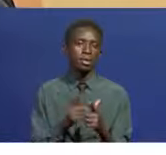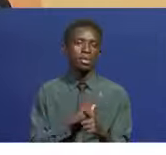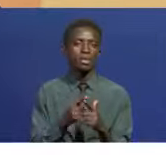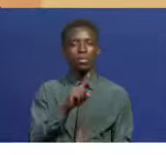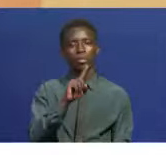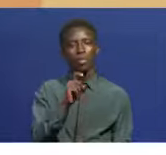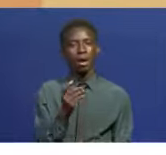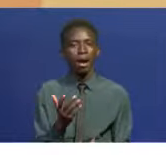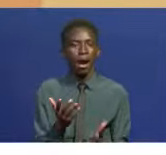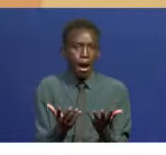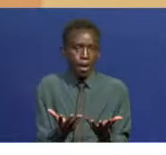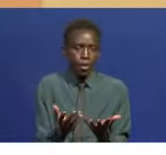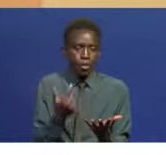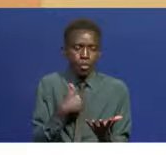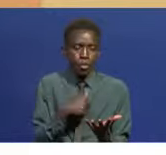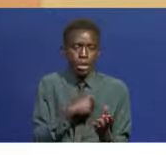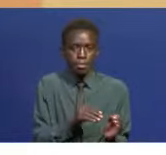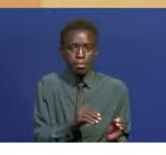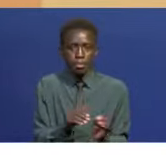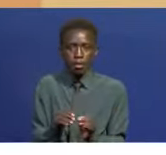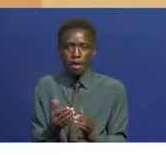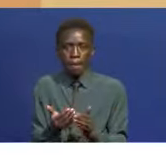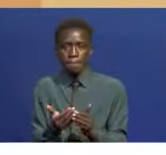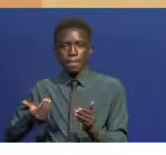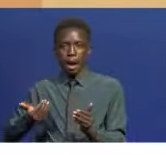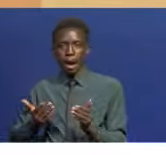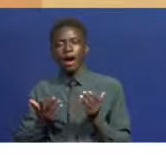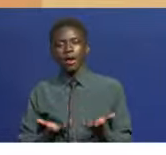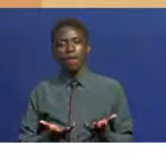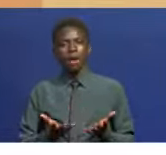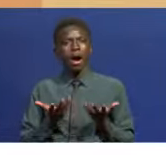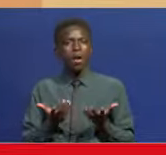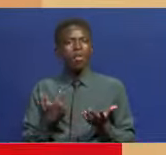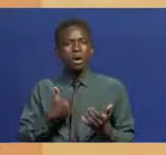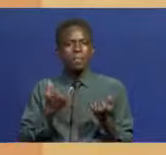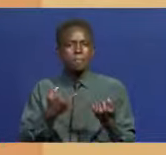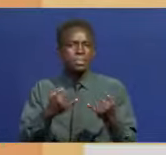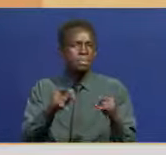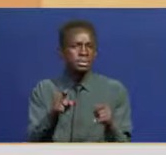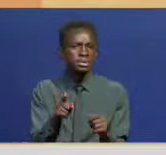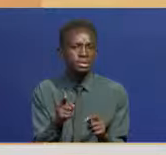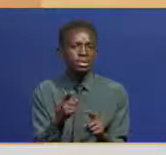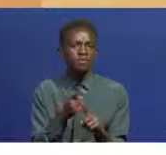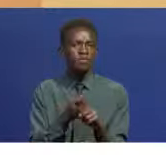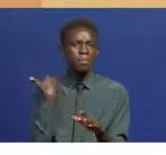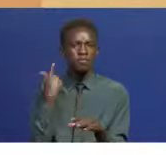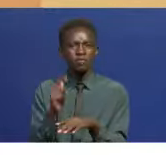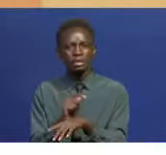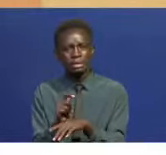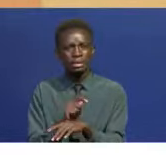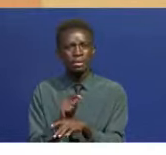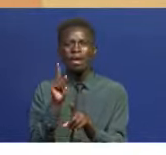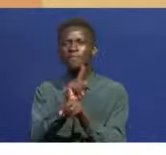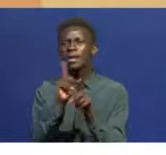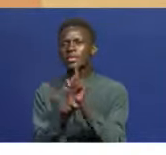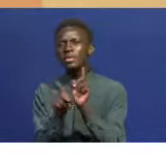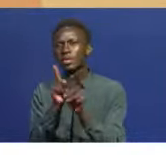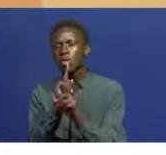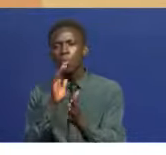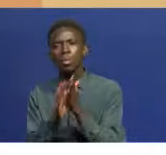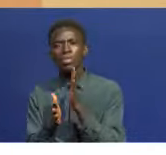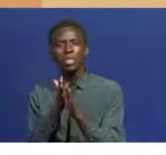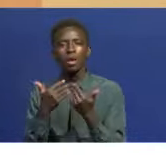pull back ourselves and look at how do we implement all these things that we are straying, right from training to all these other items, without losing anyone